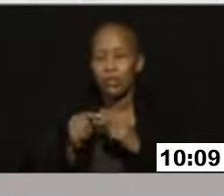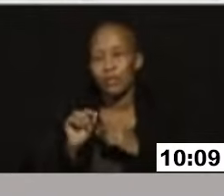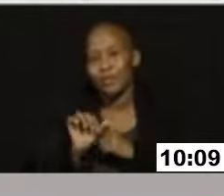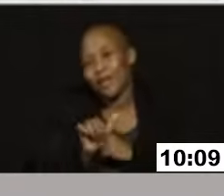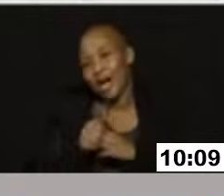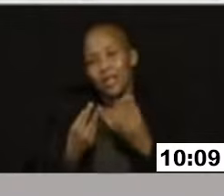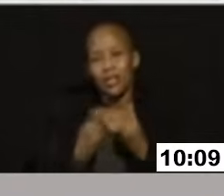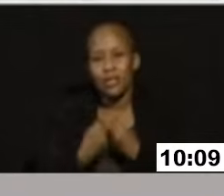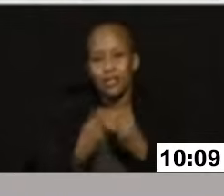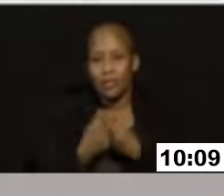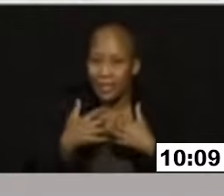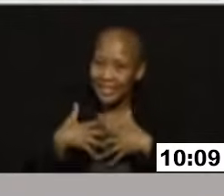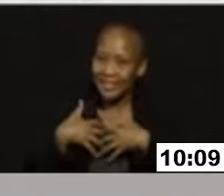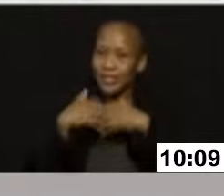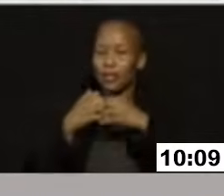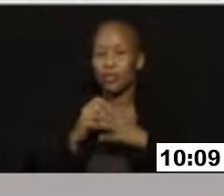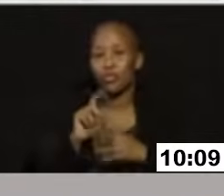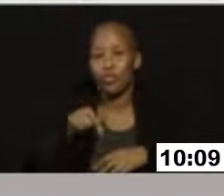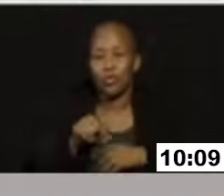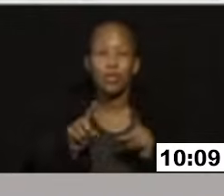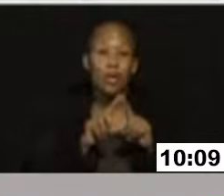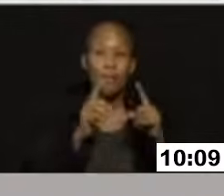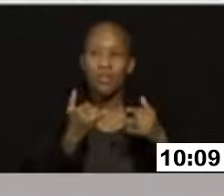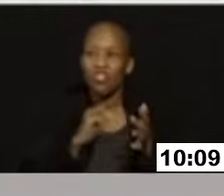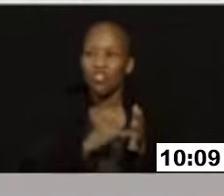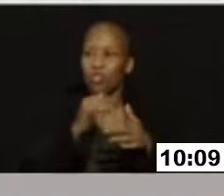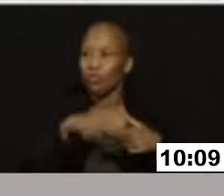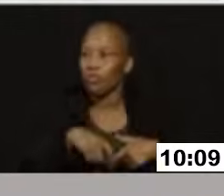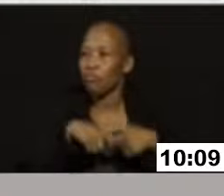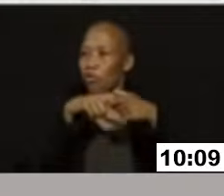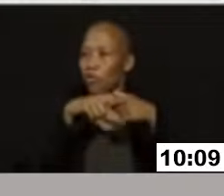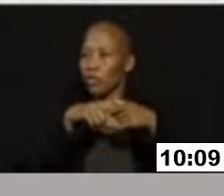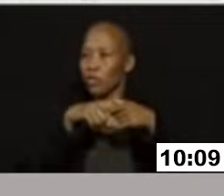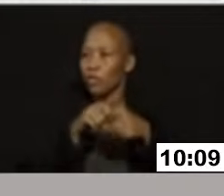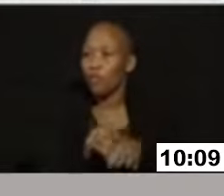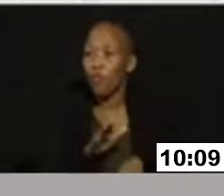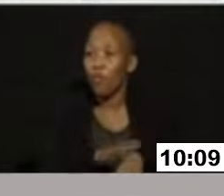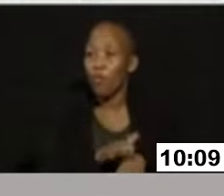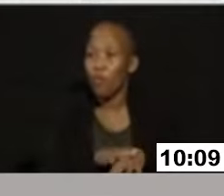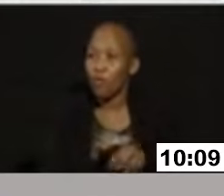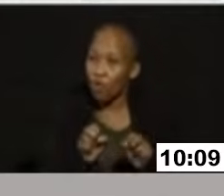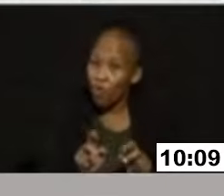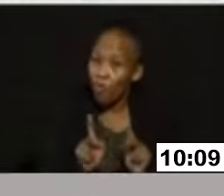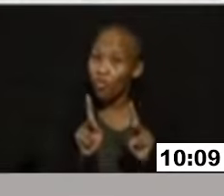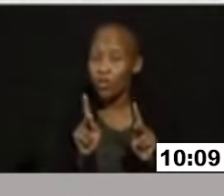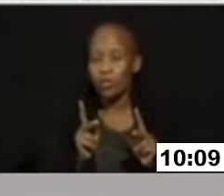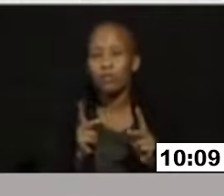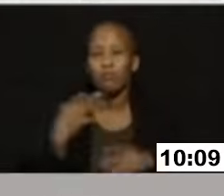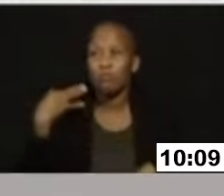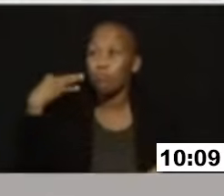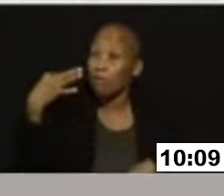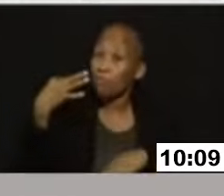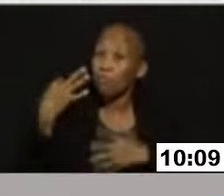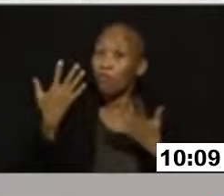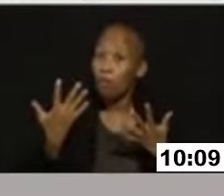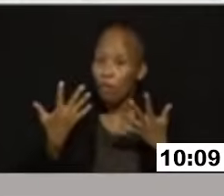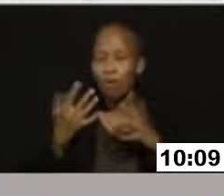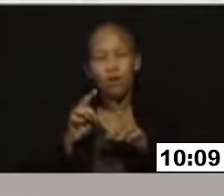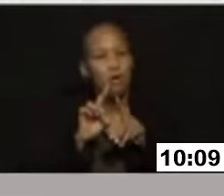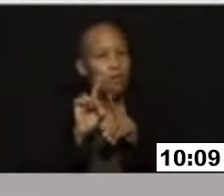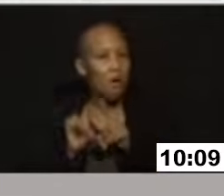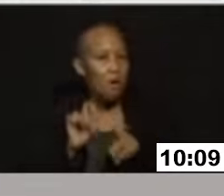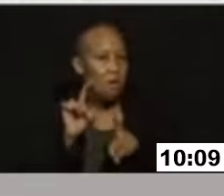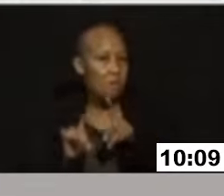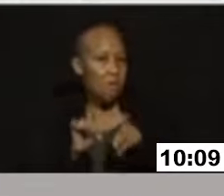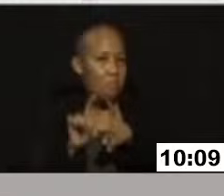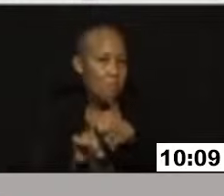But to pause for a moment, the opportunity to apply for cross-examination, and obviously the ultimate